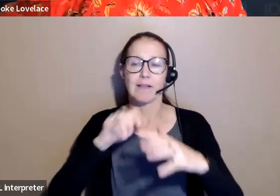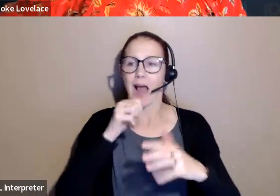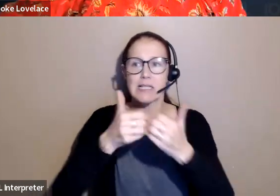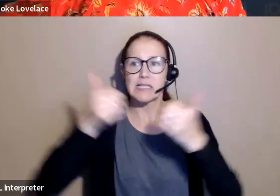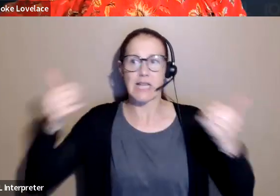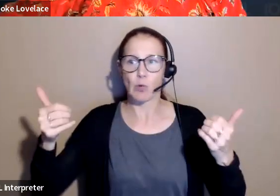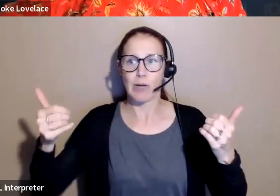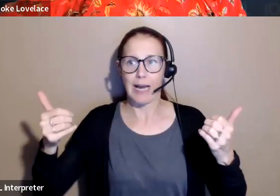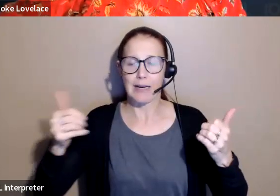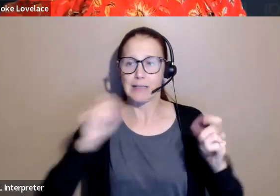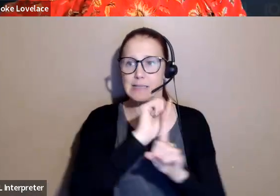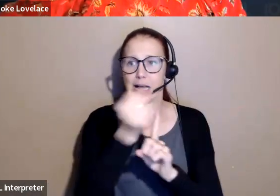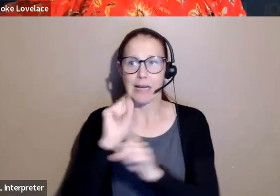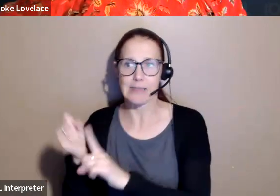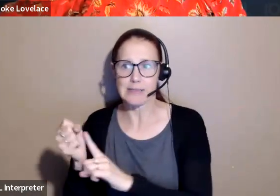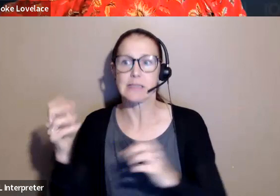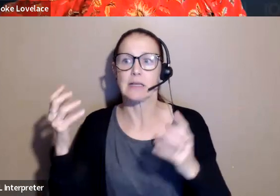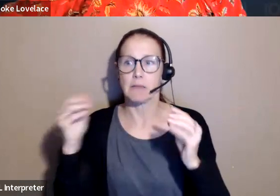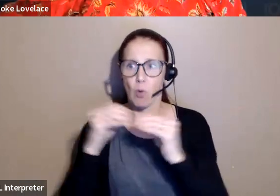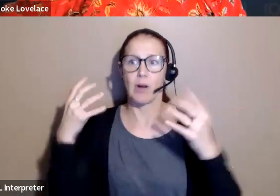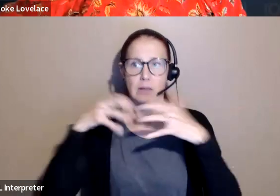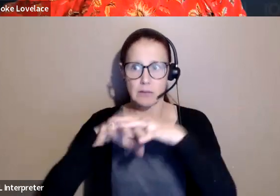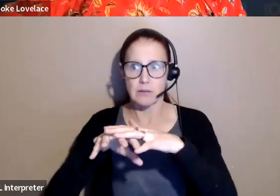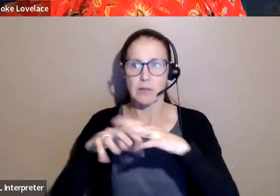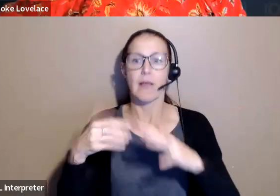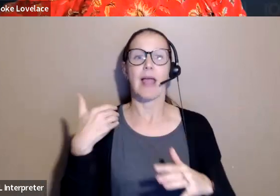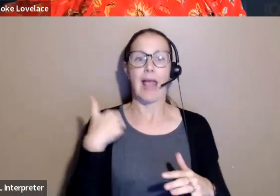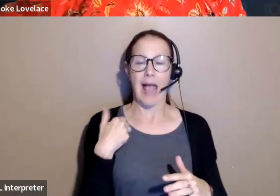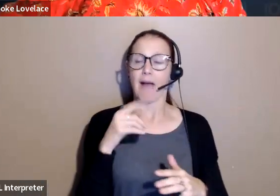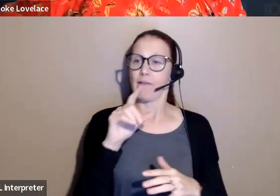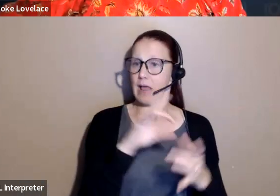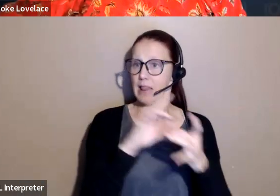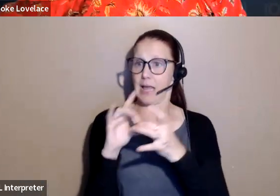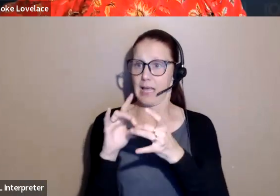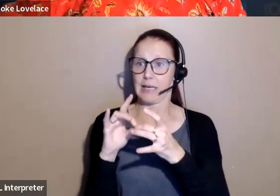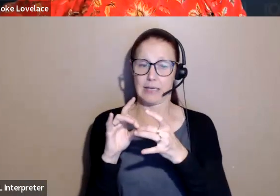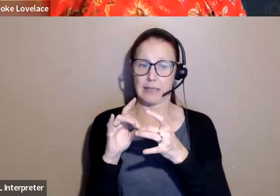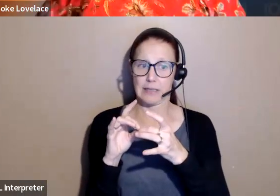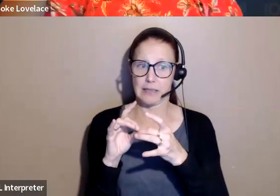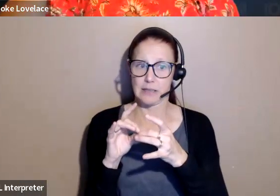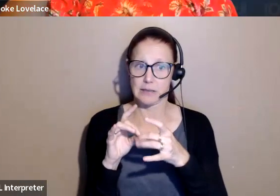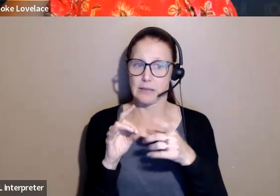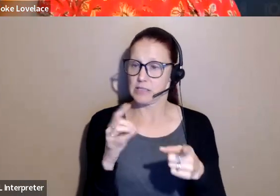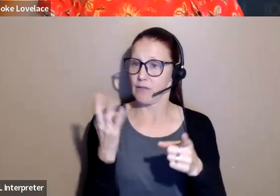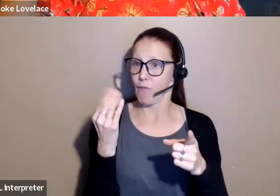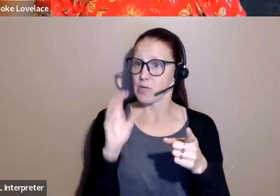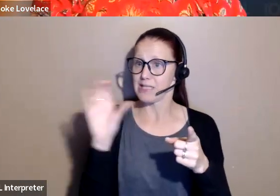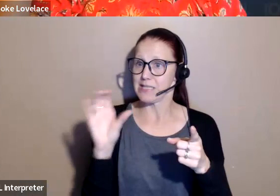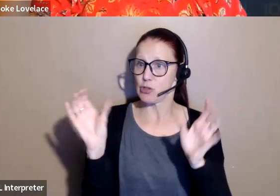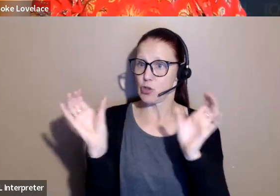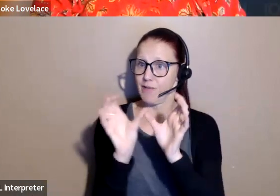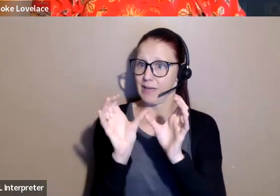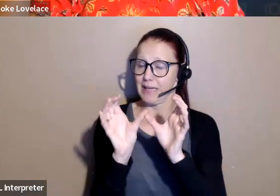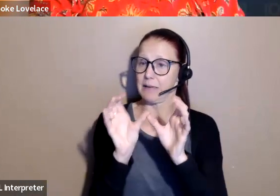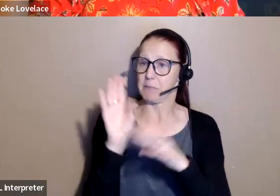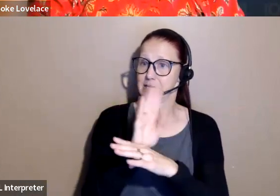segregated settings. They do have a link to where these 14C certificate holders